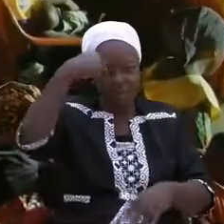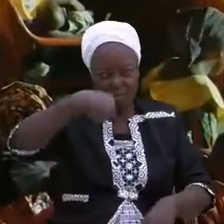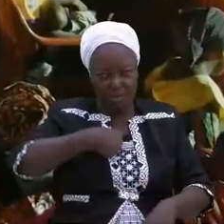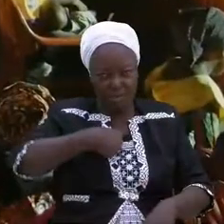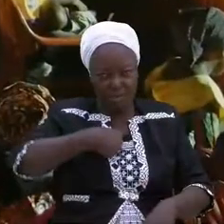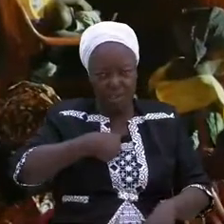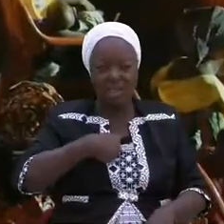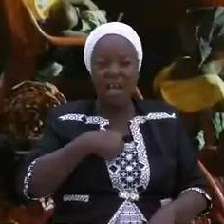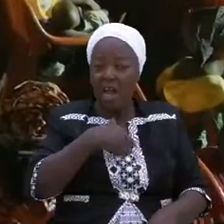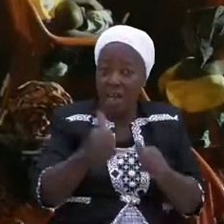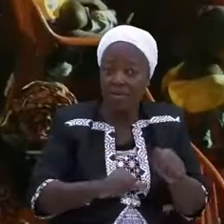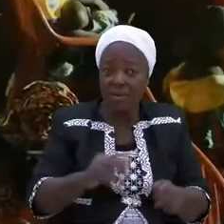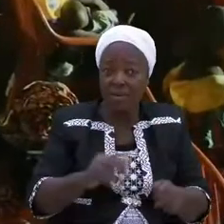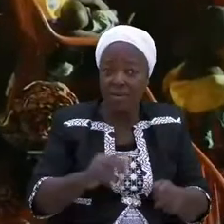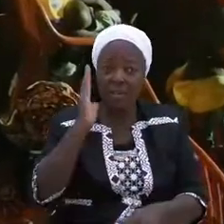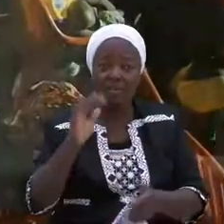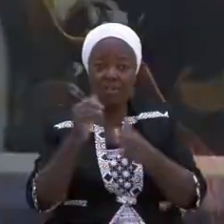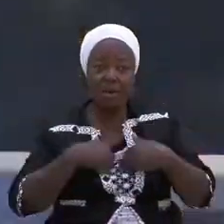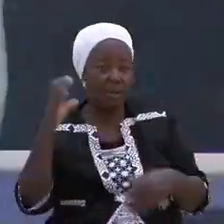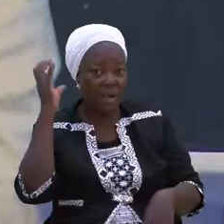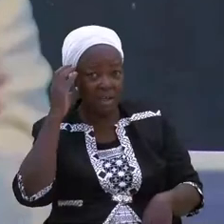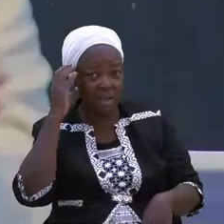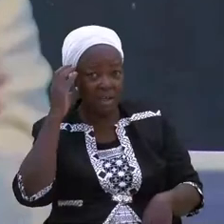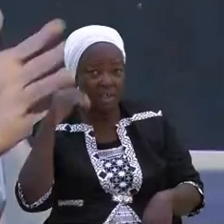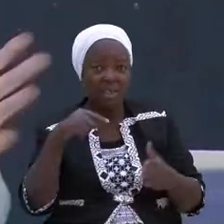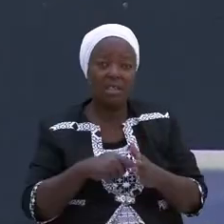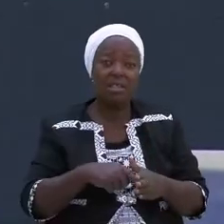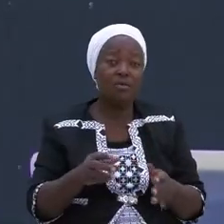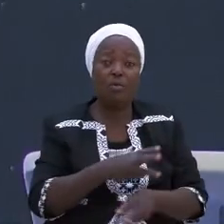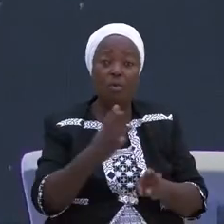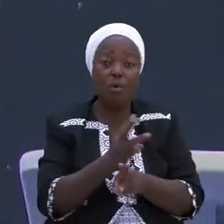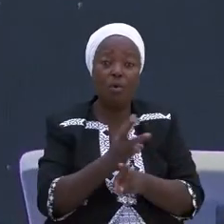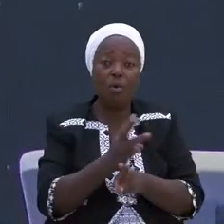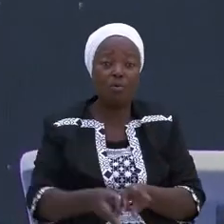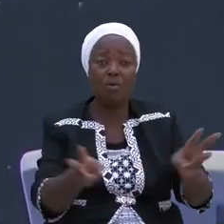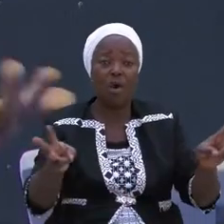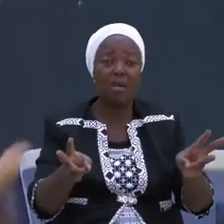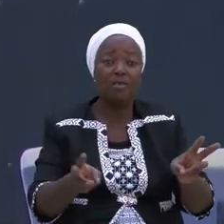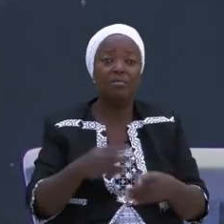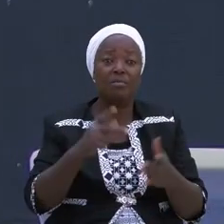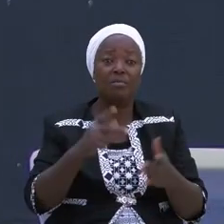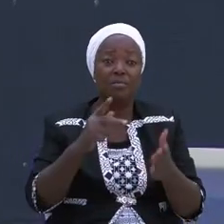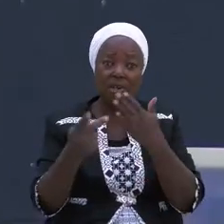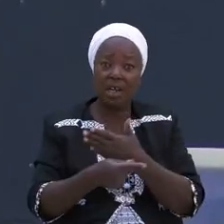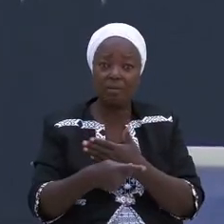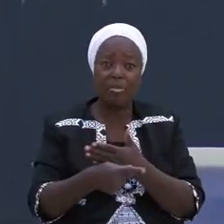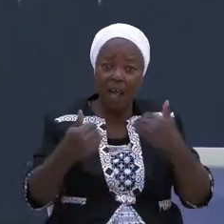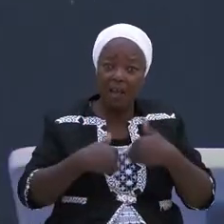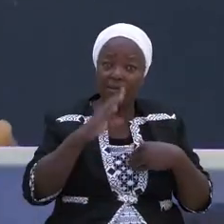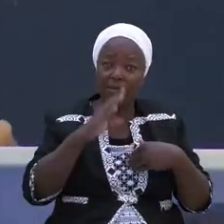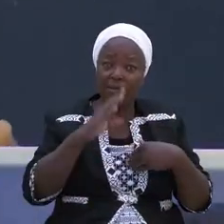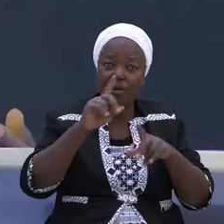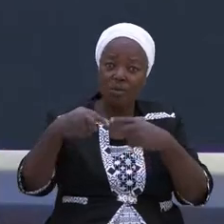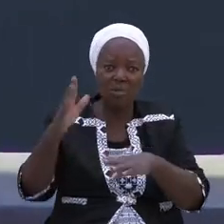testimony you have heard at this Global Crusade has been going on.